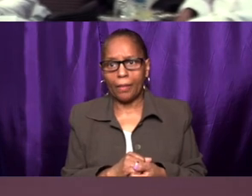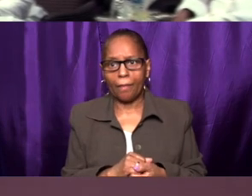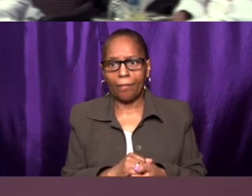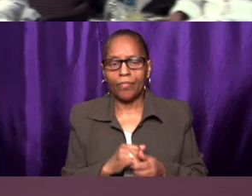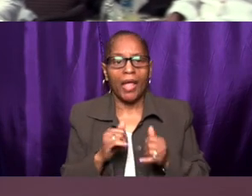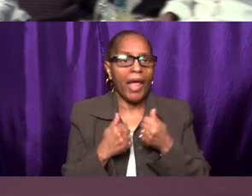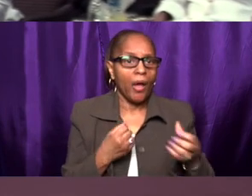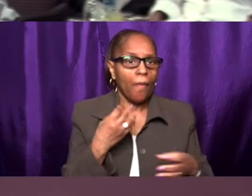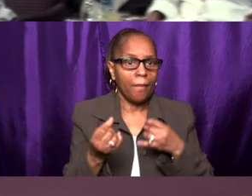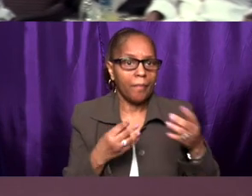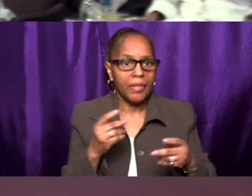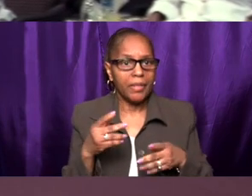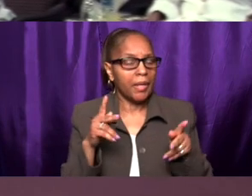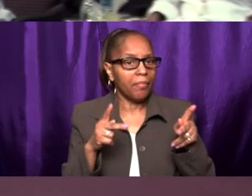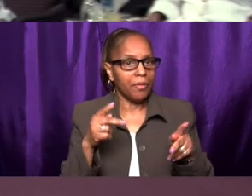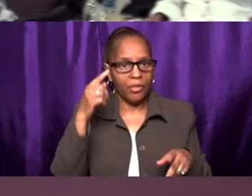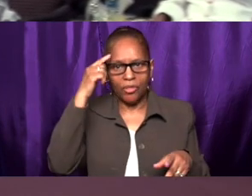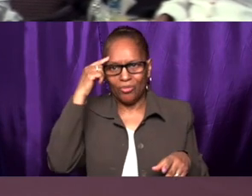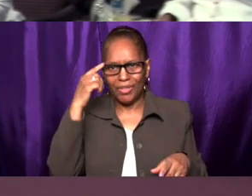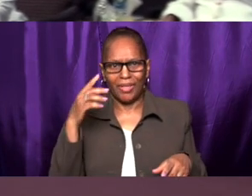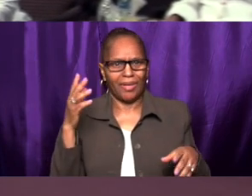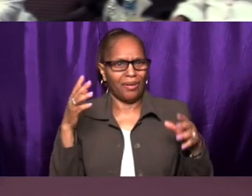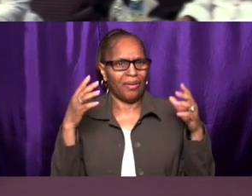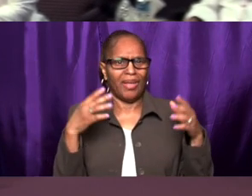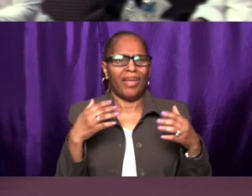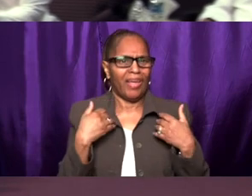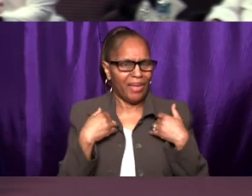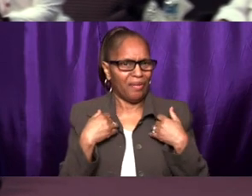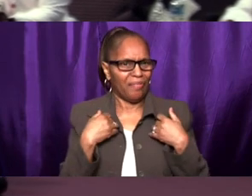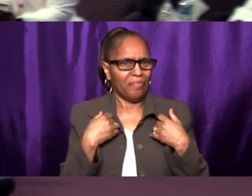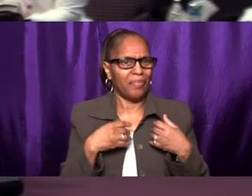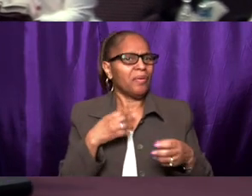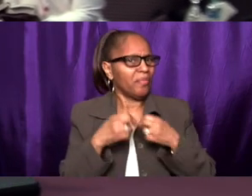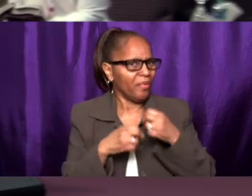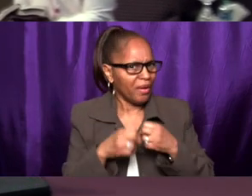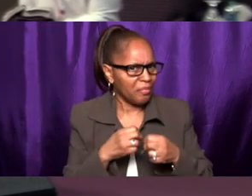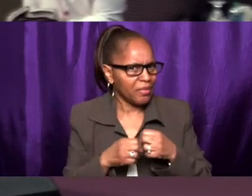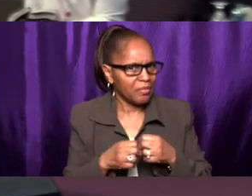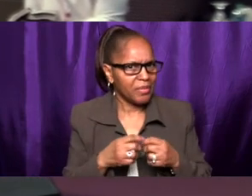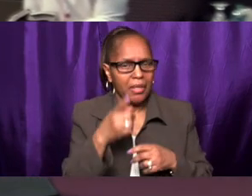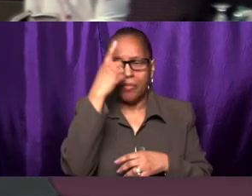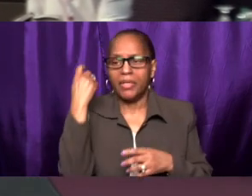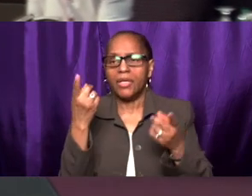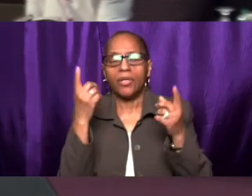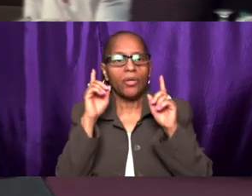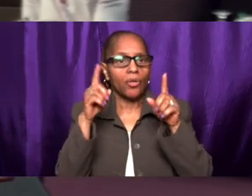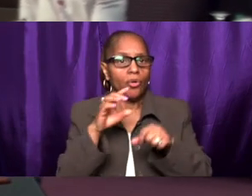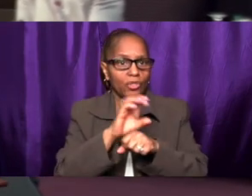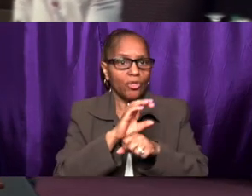How many folk you think are disillusioned because they come to churches all over the